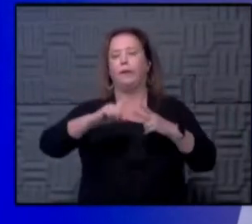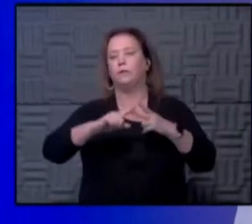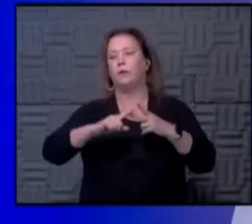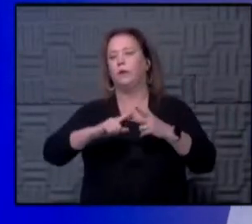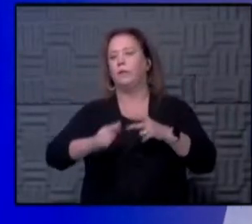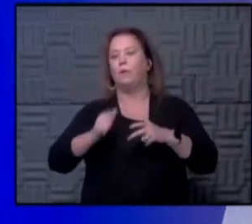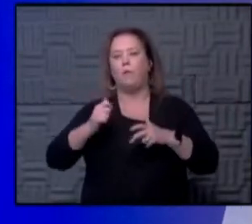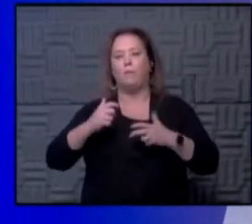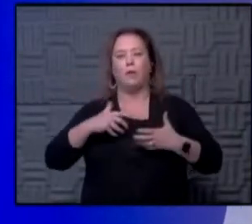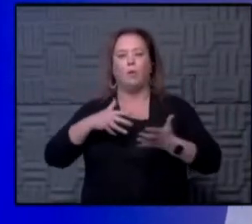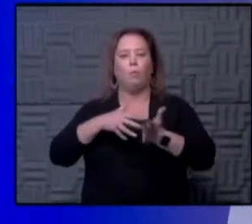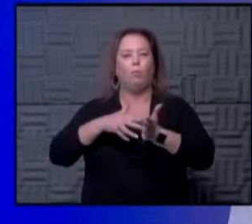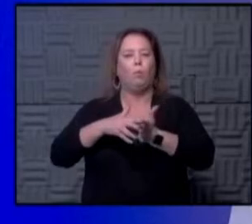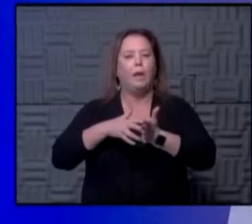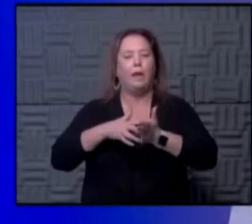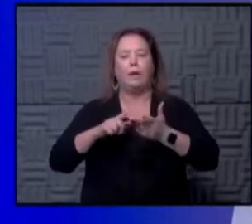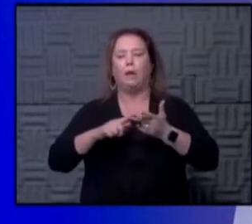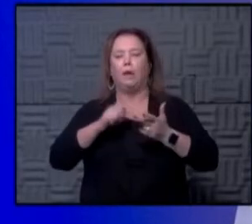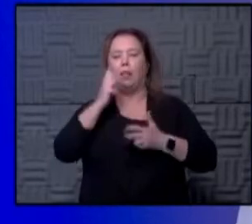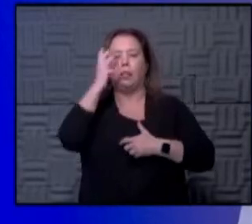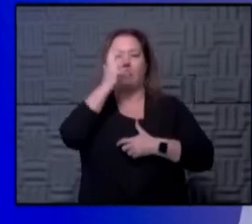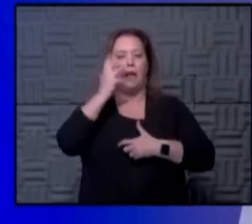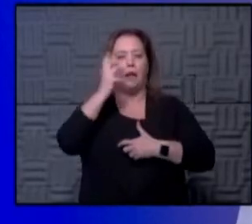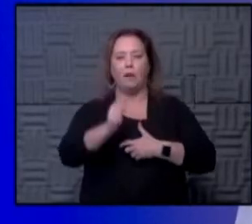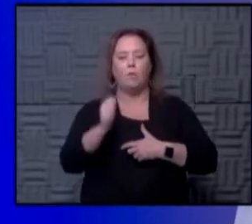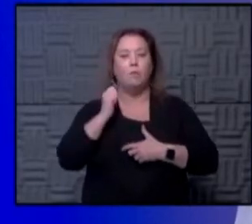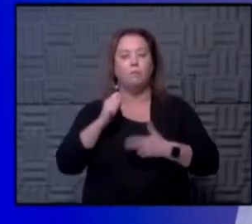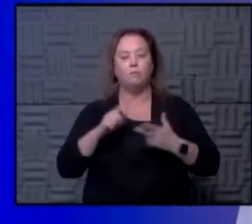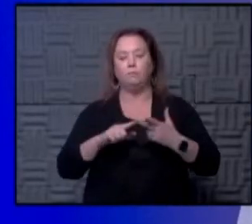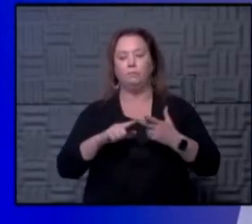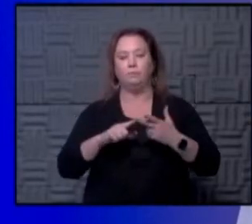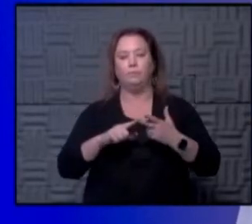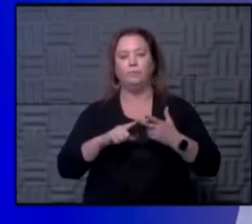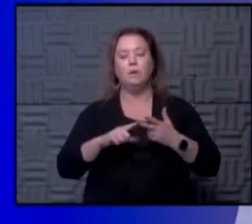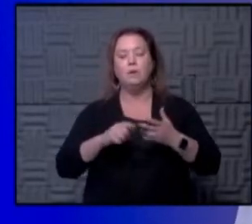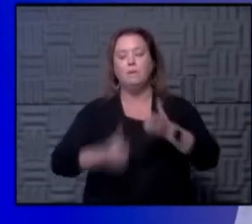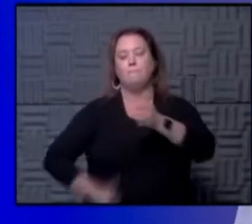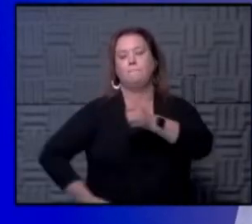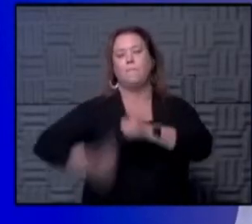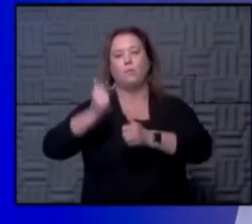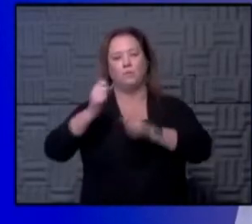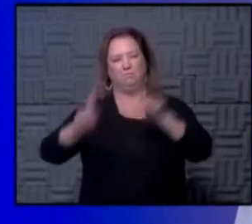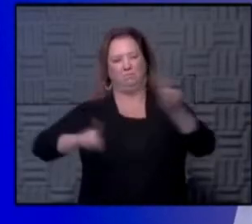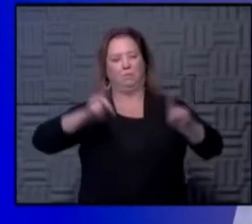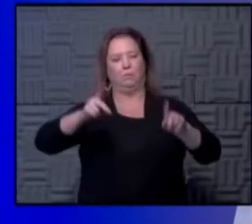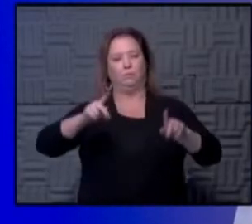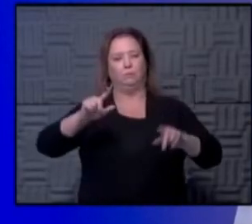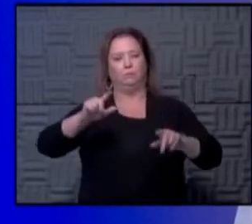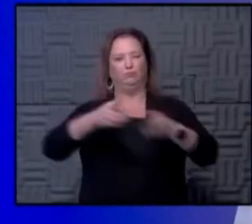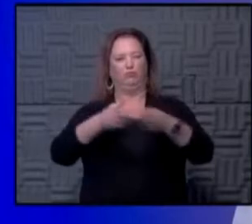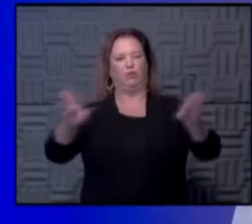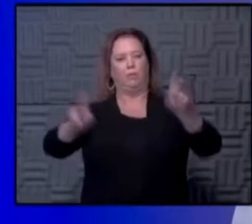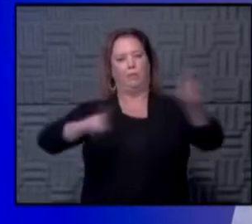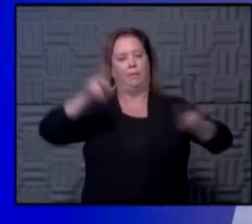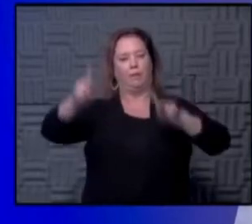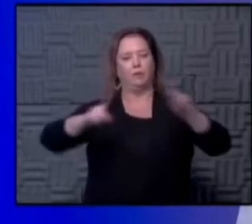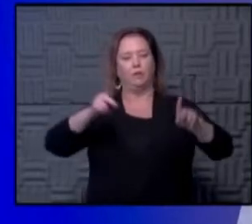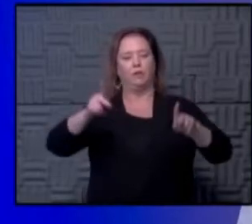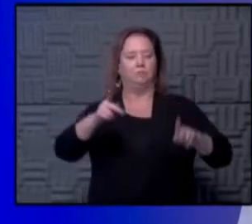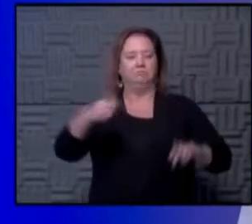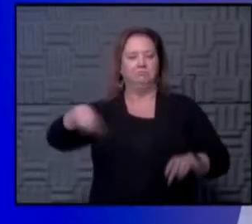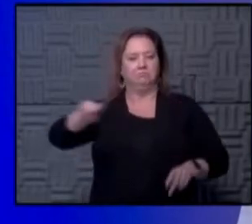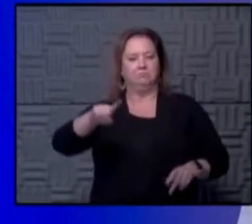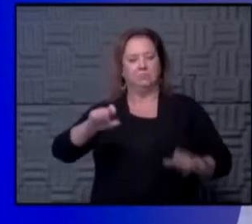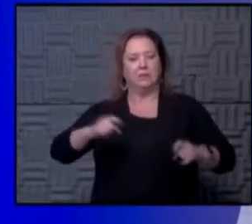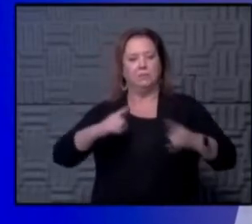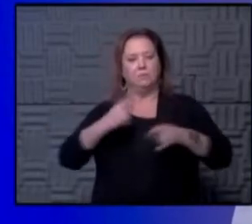that. Most of the people, most of the general population, unless you have very specific medical problems, most of the general